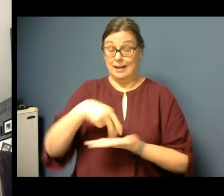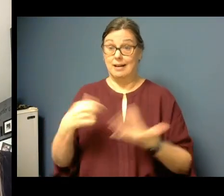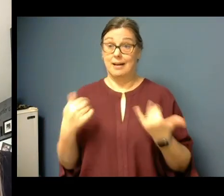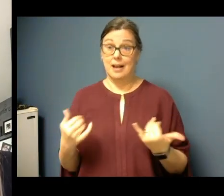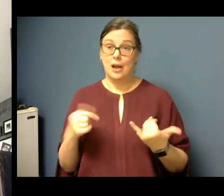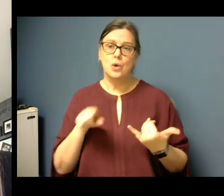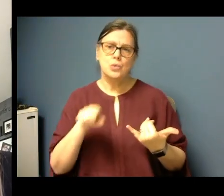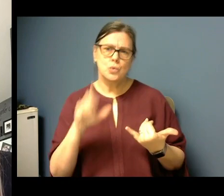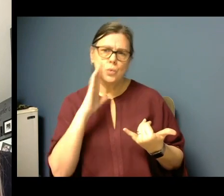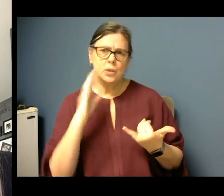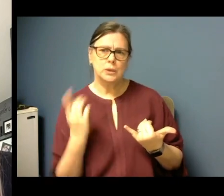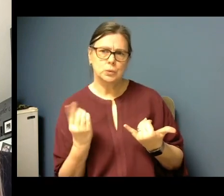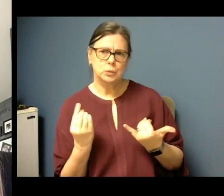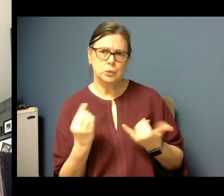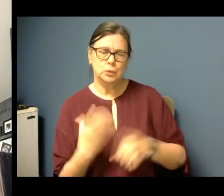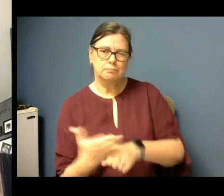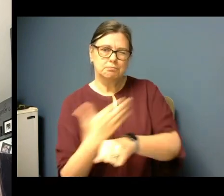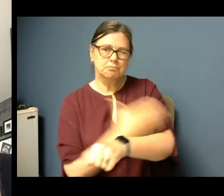world better?